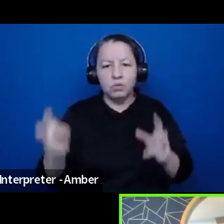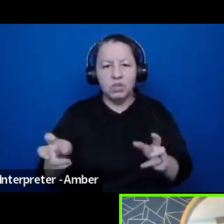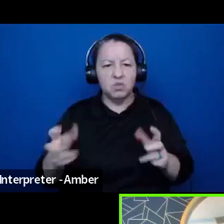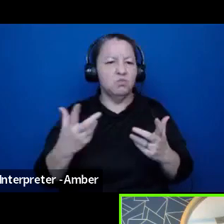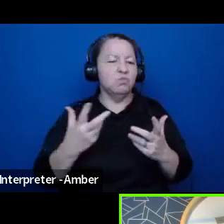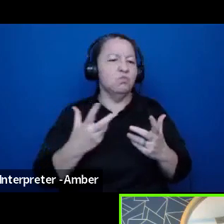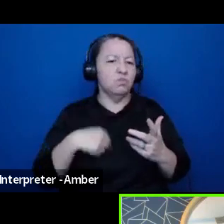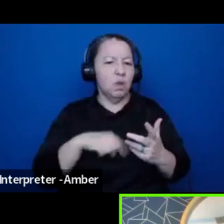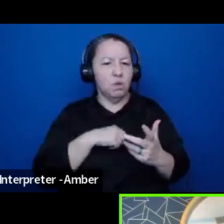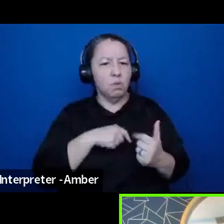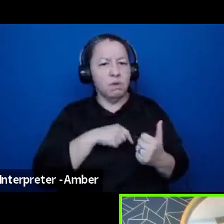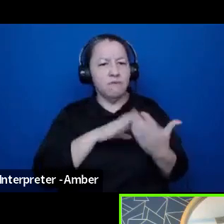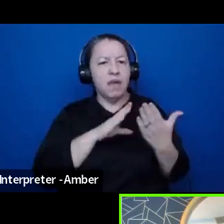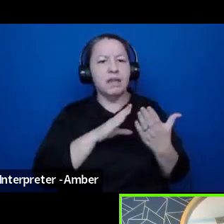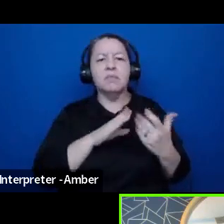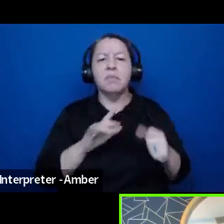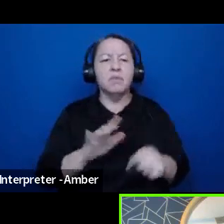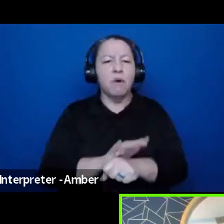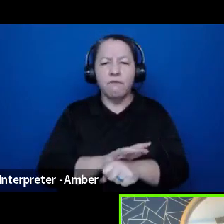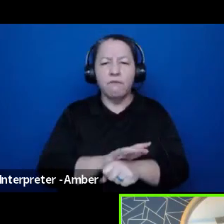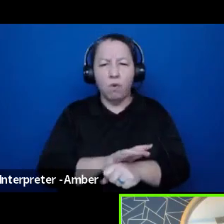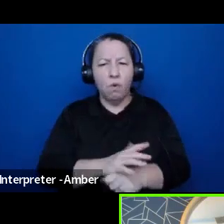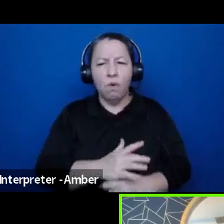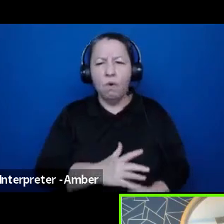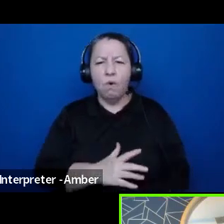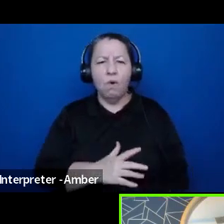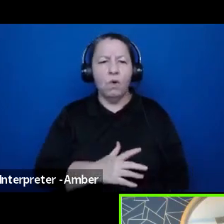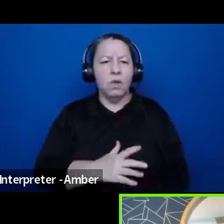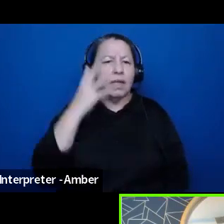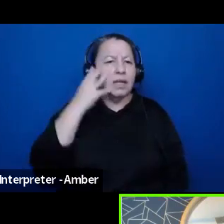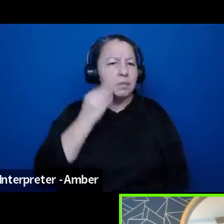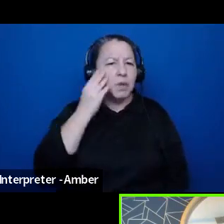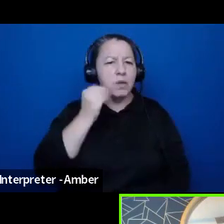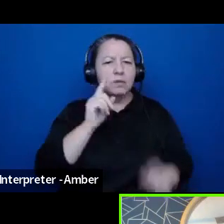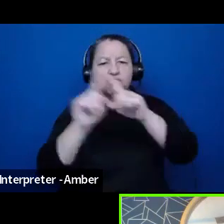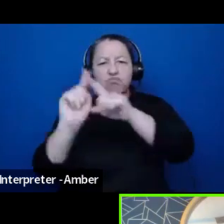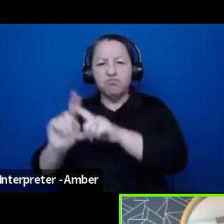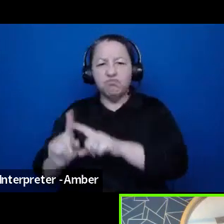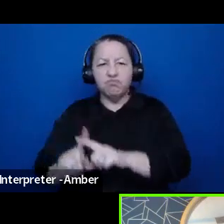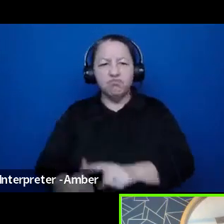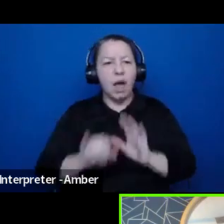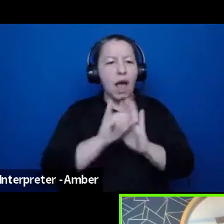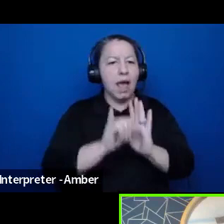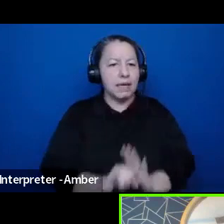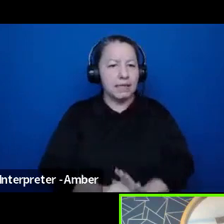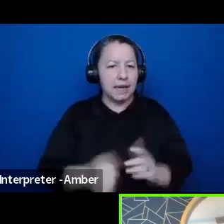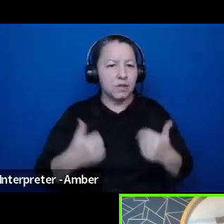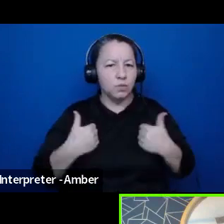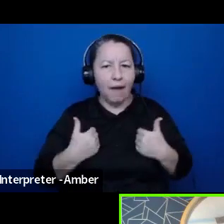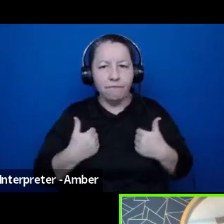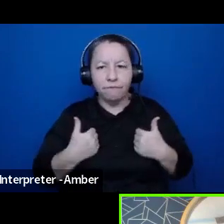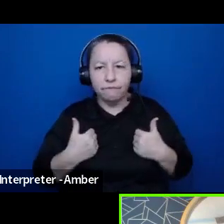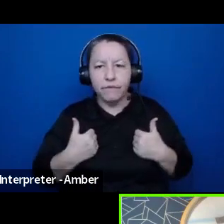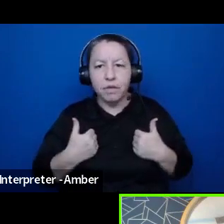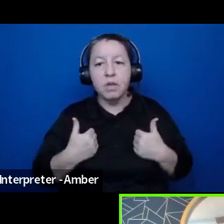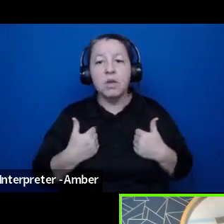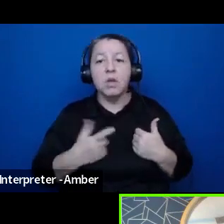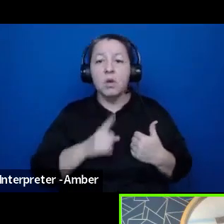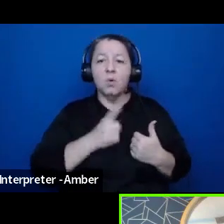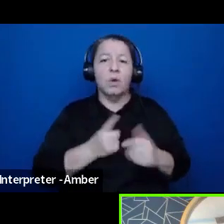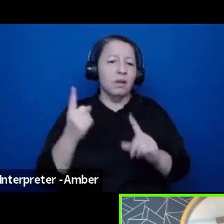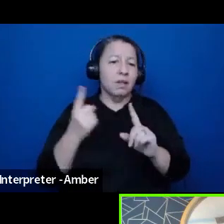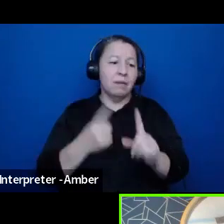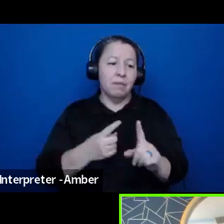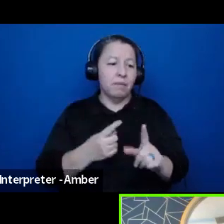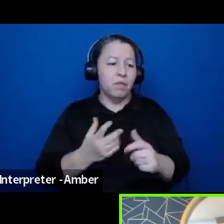and you know, have the full breadth of identities. And at the end of the day, it's about how are